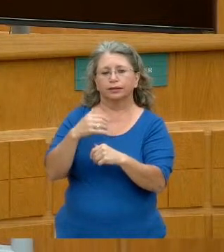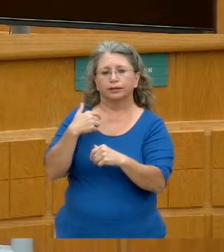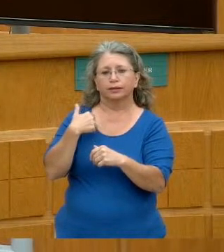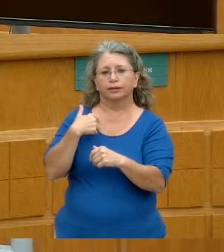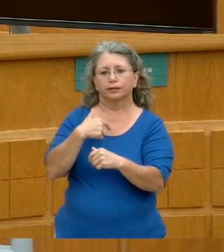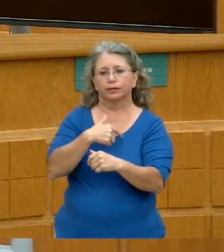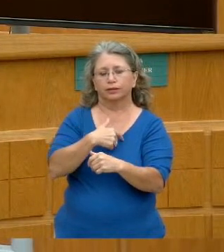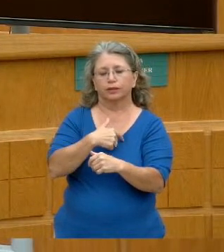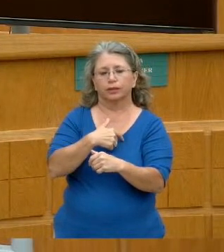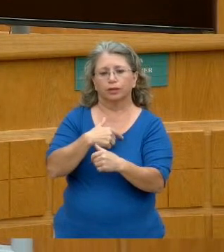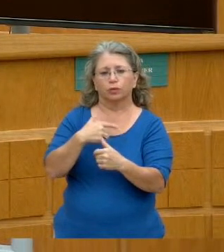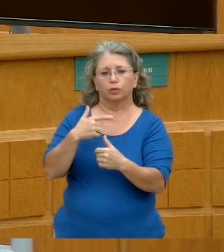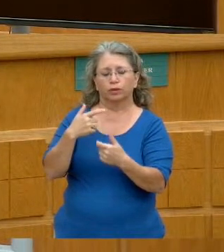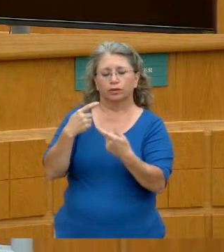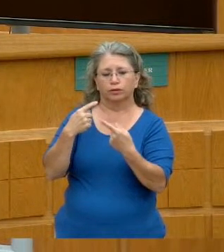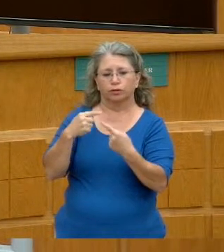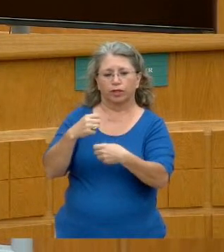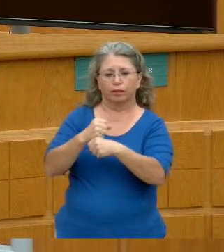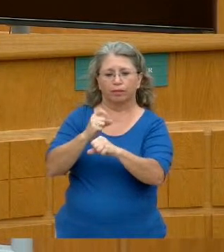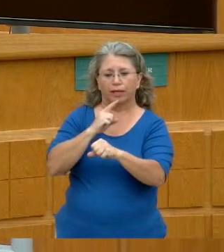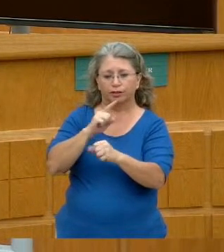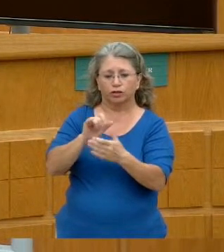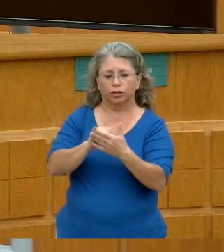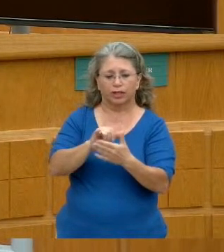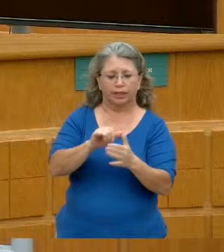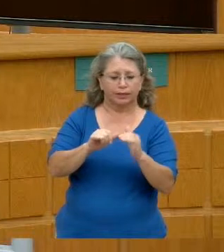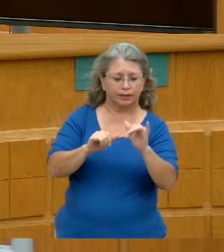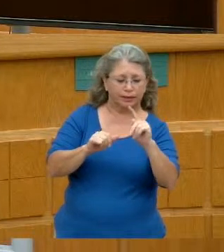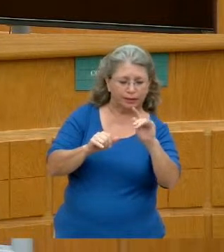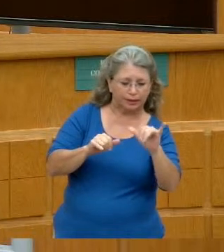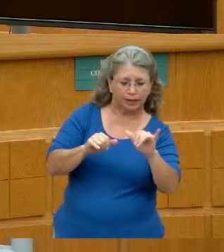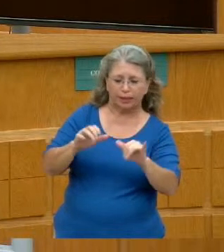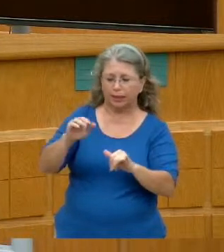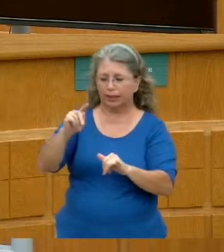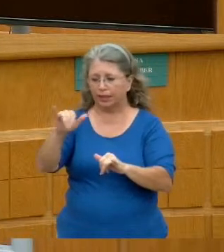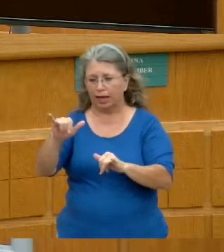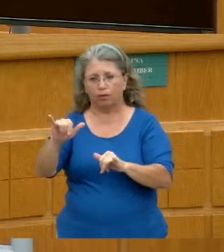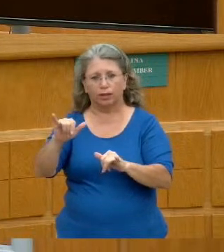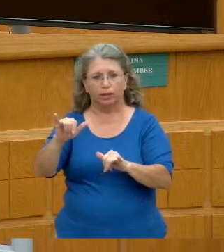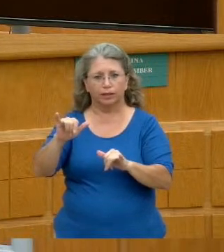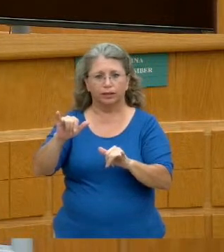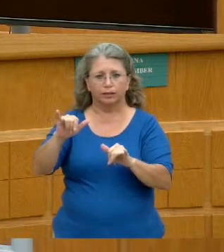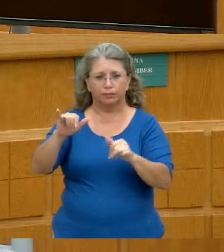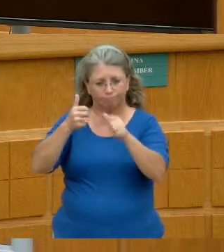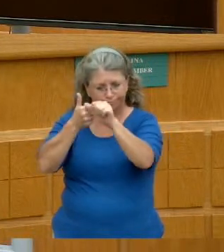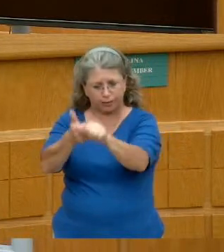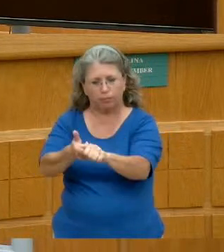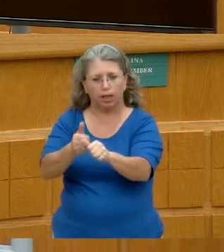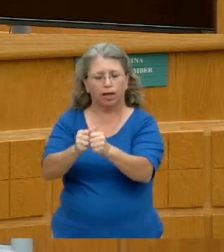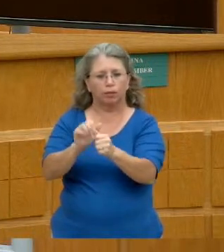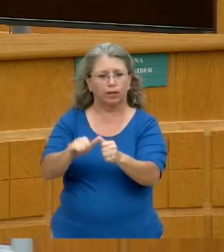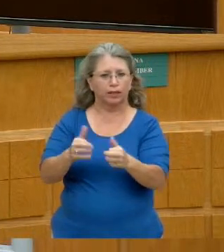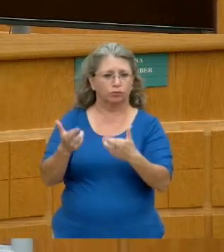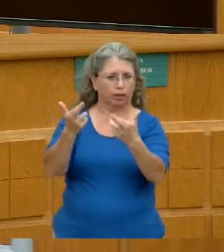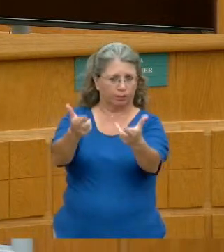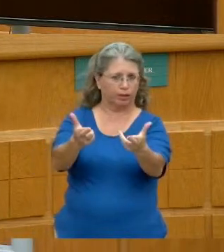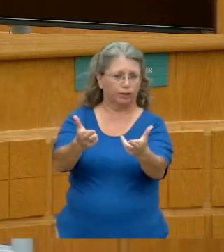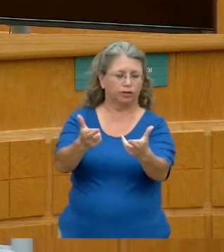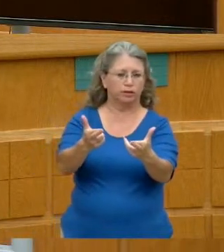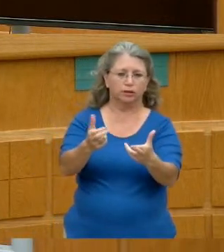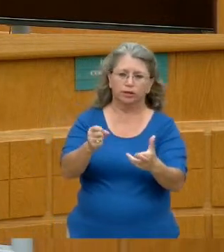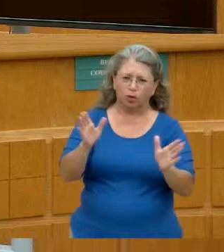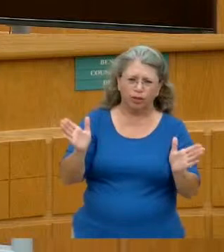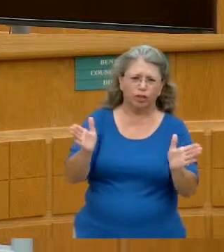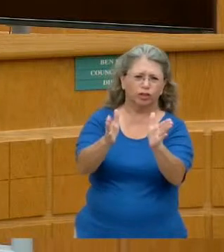city and the county's compliance with our recommendations. So we urge you to heed our warnings